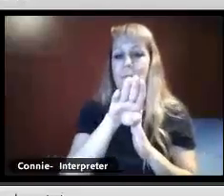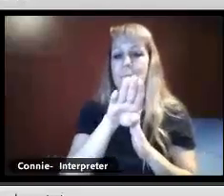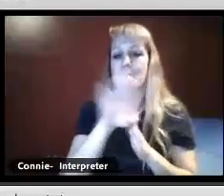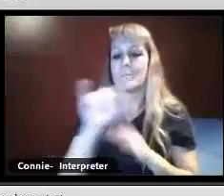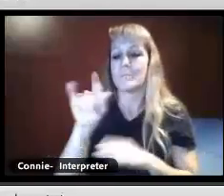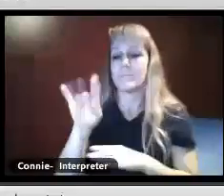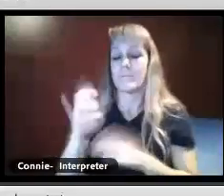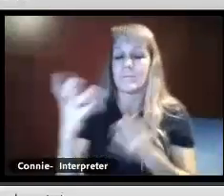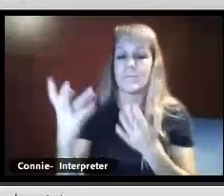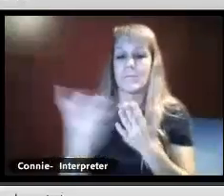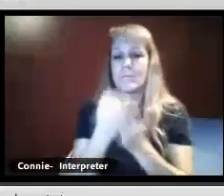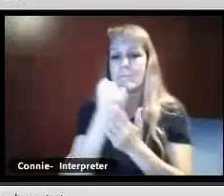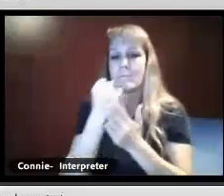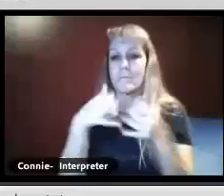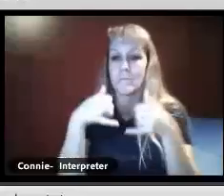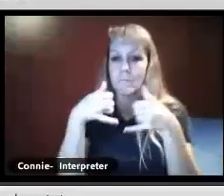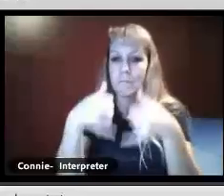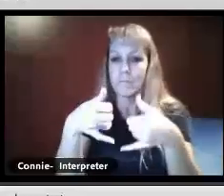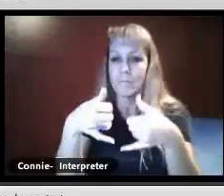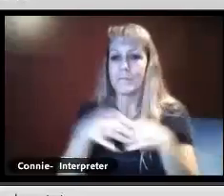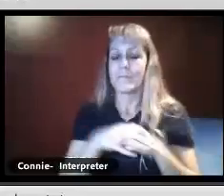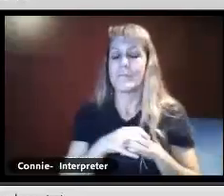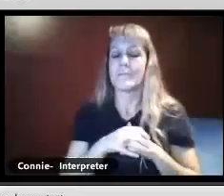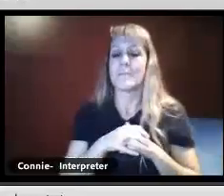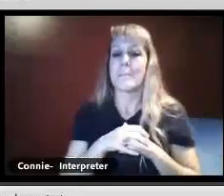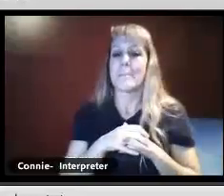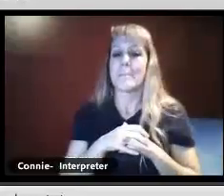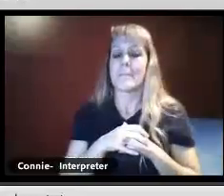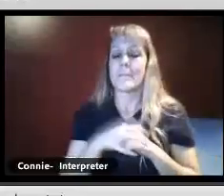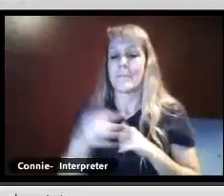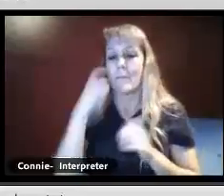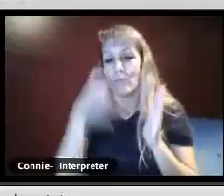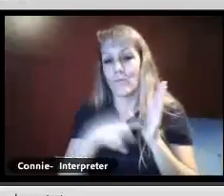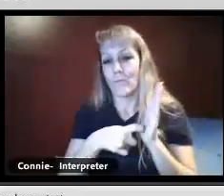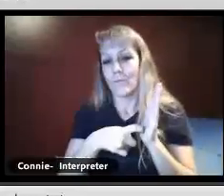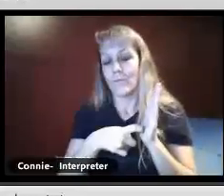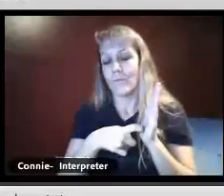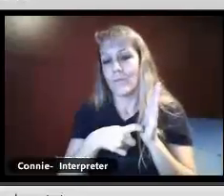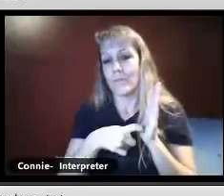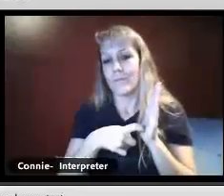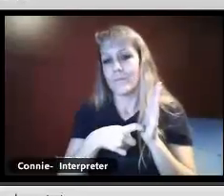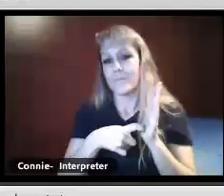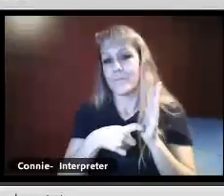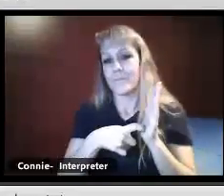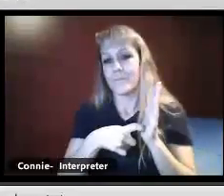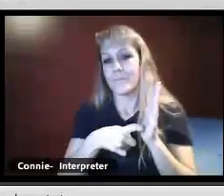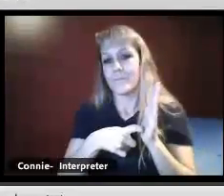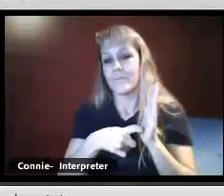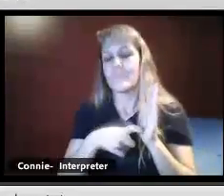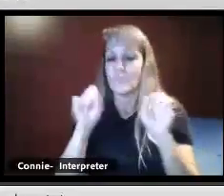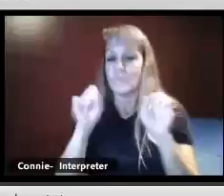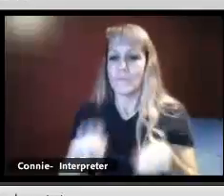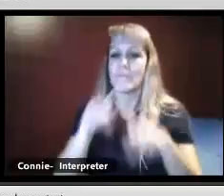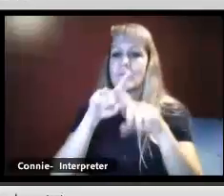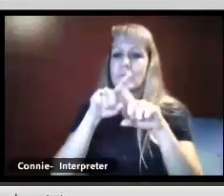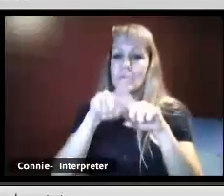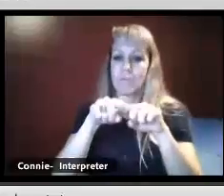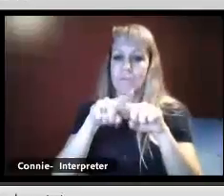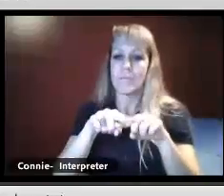won awards and that has been recognized as a reliable